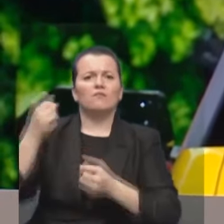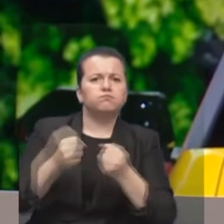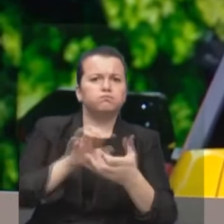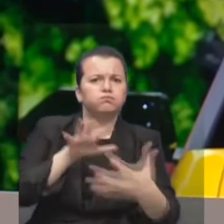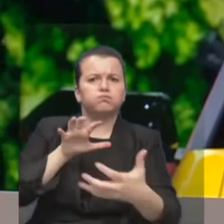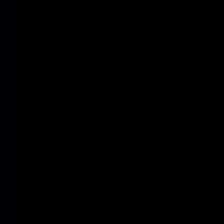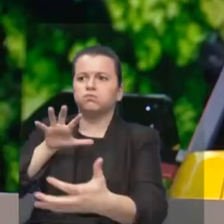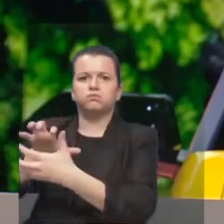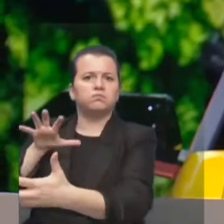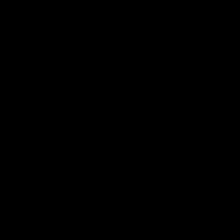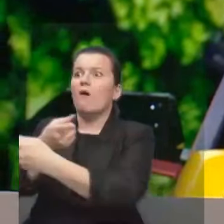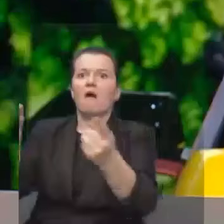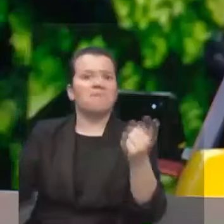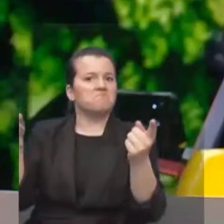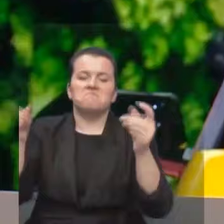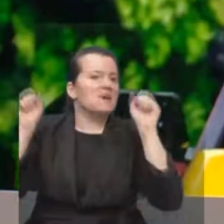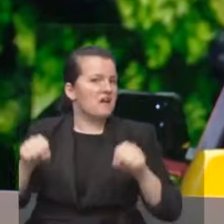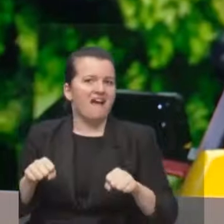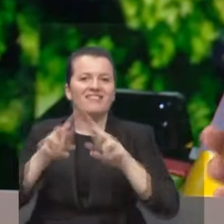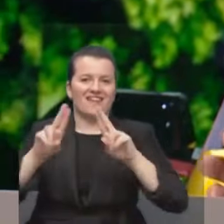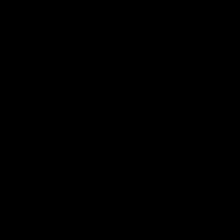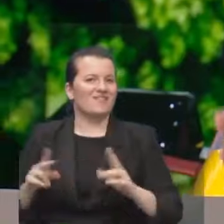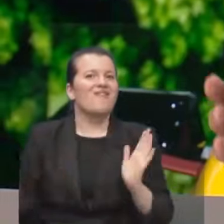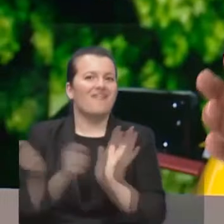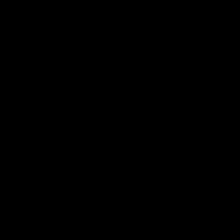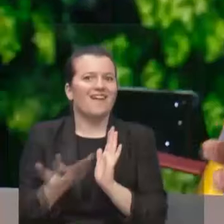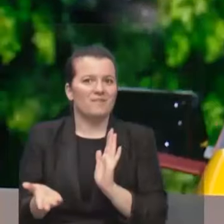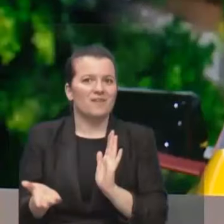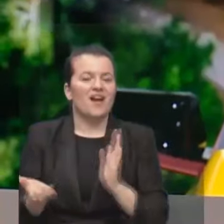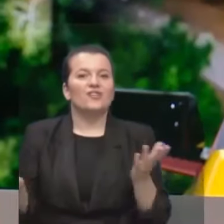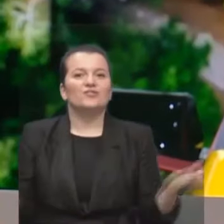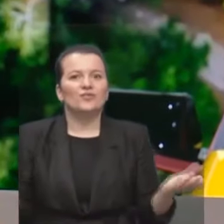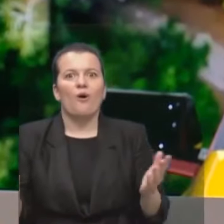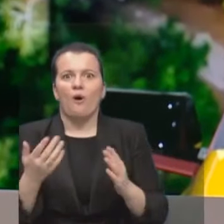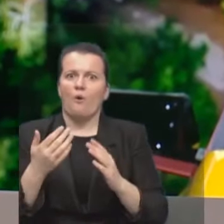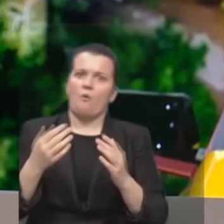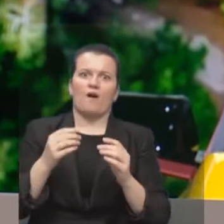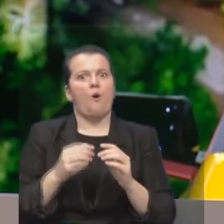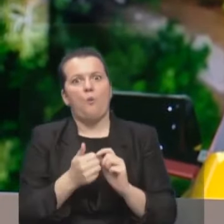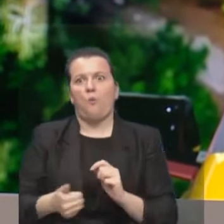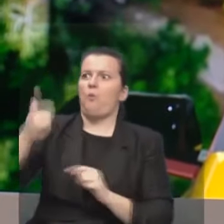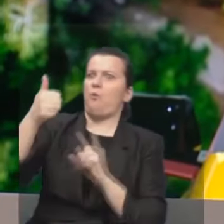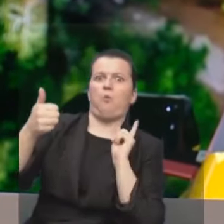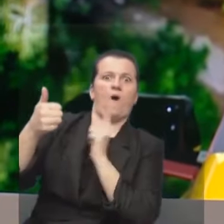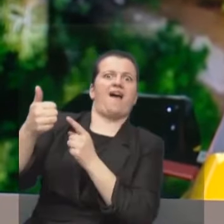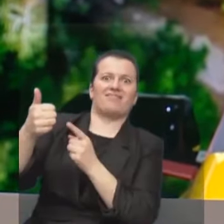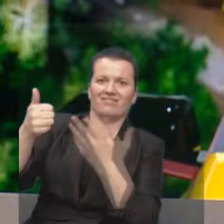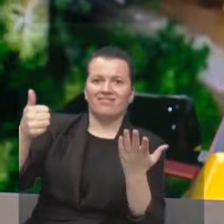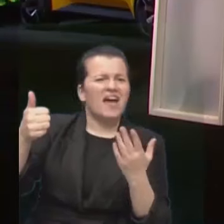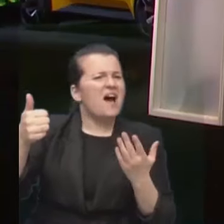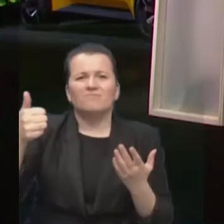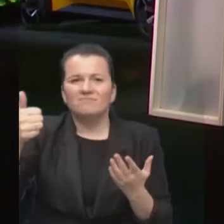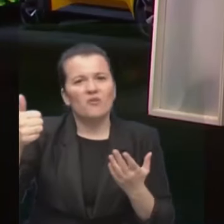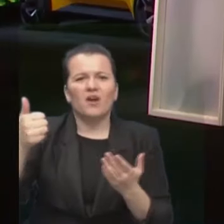everyone. So that makes it difficult to have a very clearly delineated profile. However, one thing